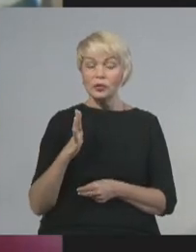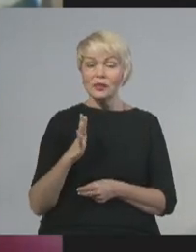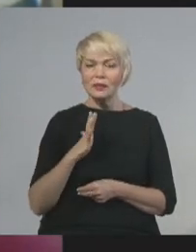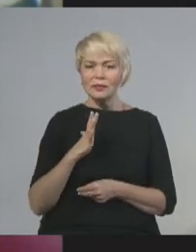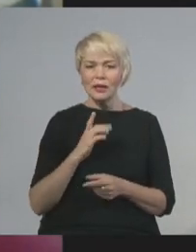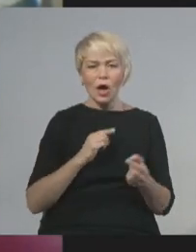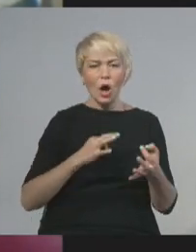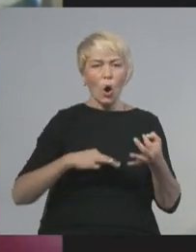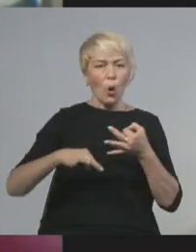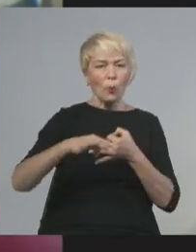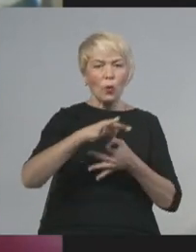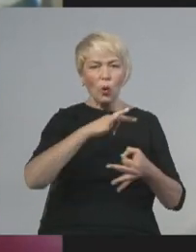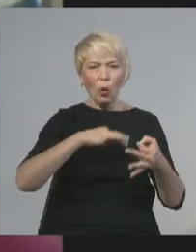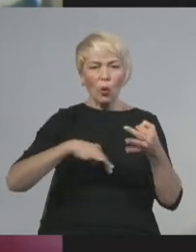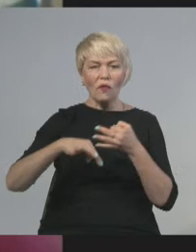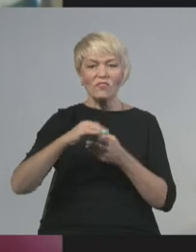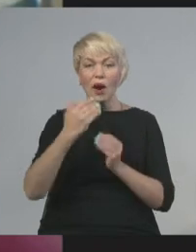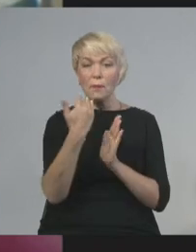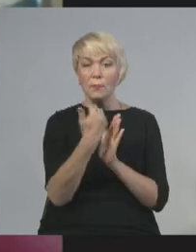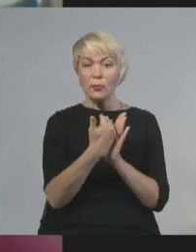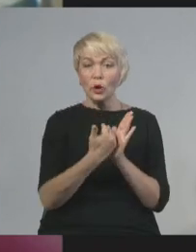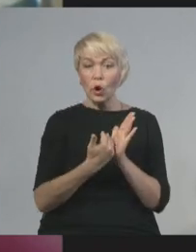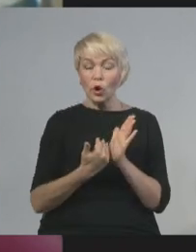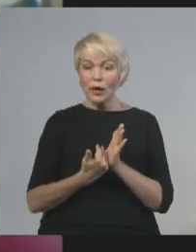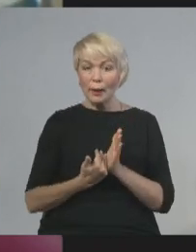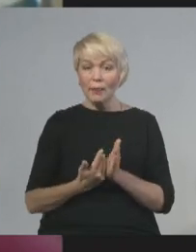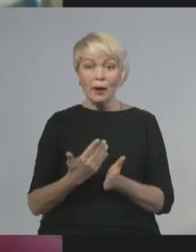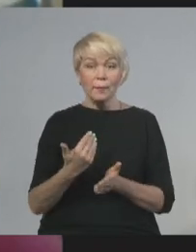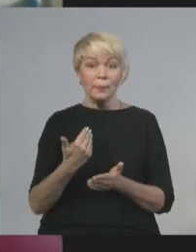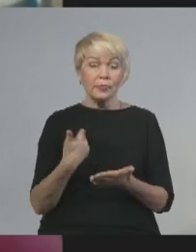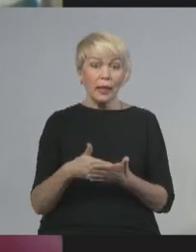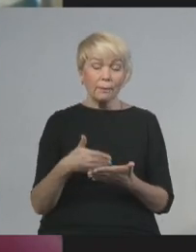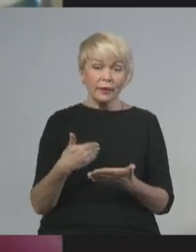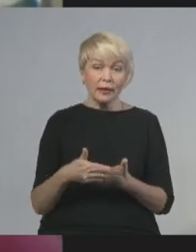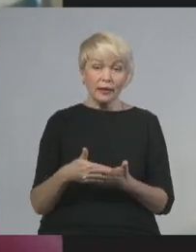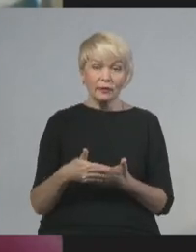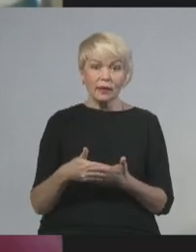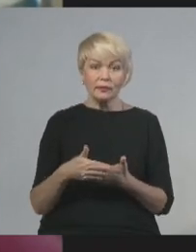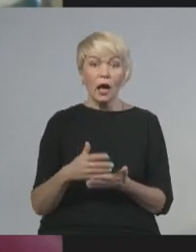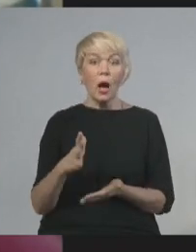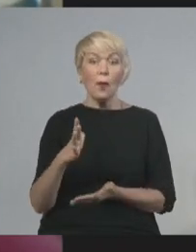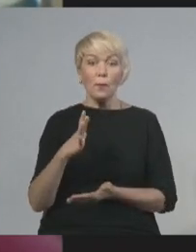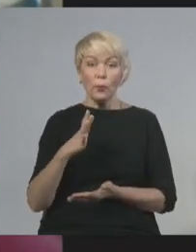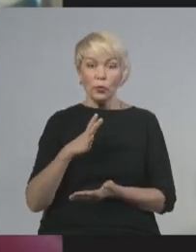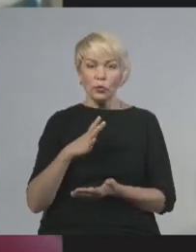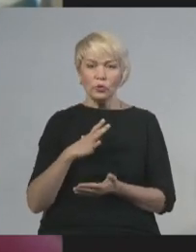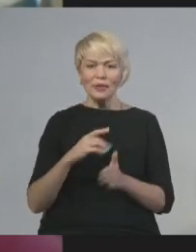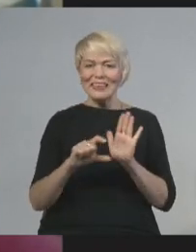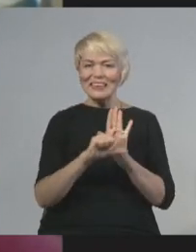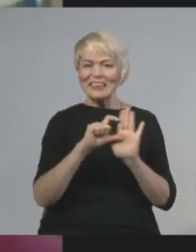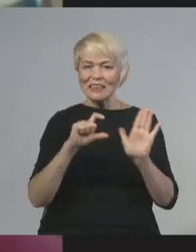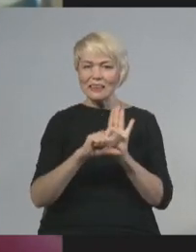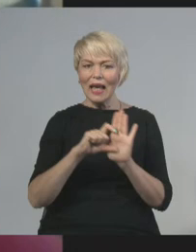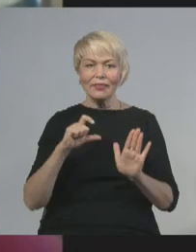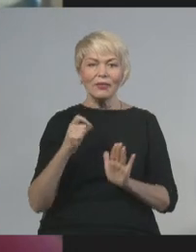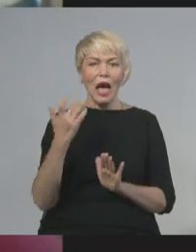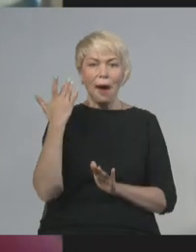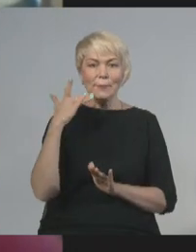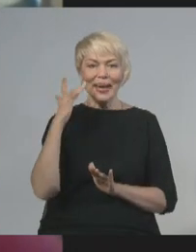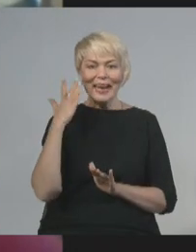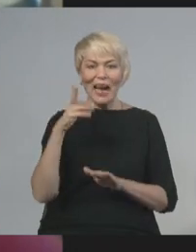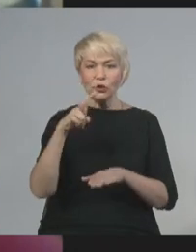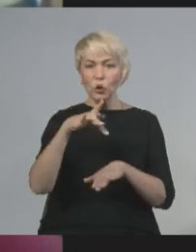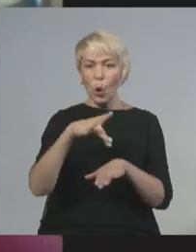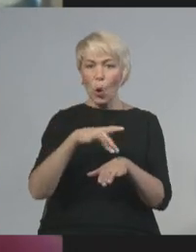was quest uh quoting a questionable american doctor and uh the journalist did not confront